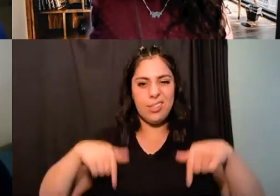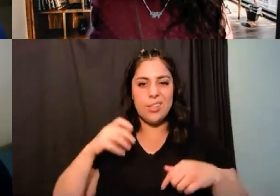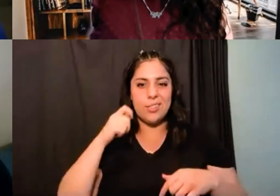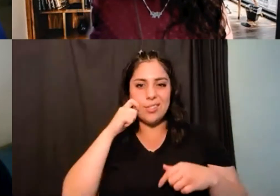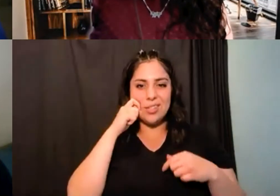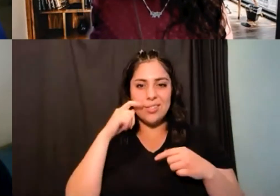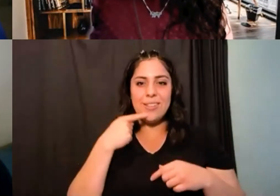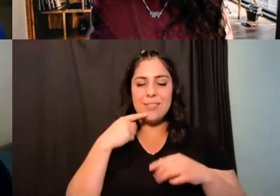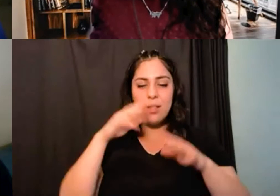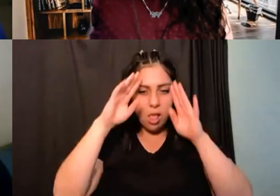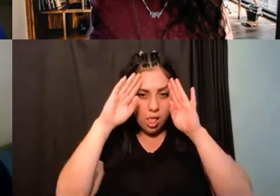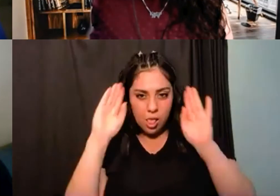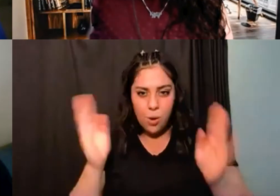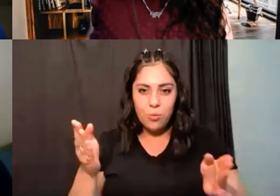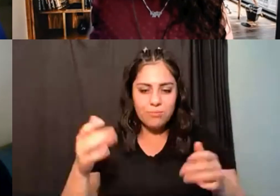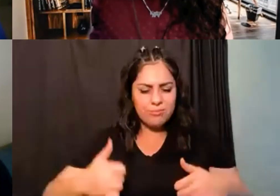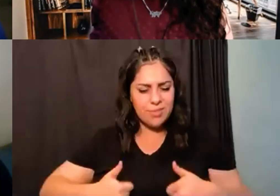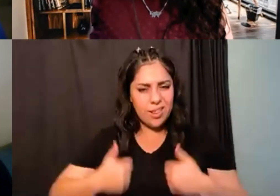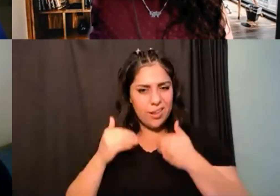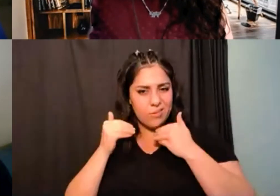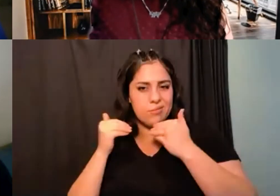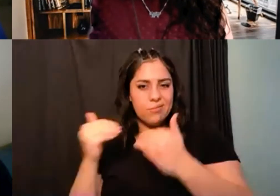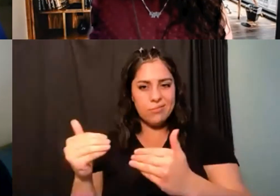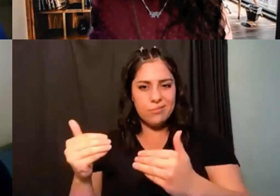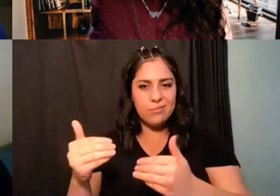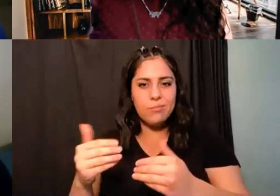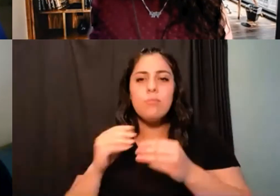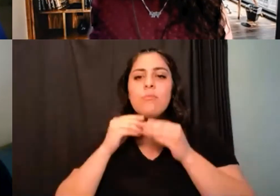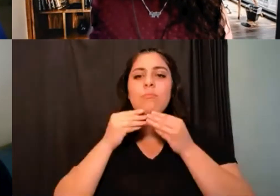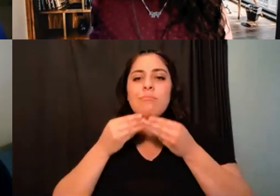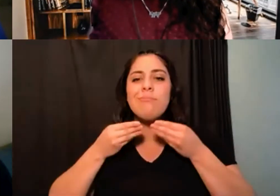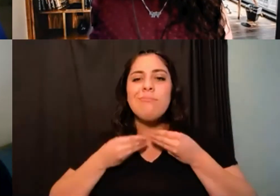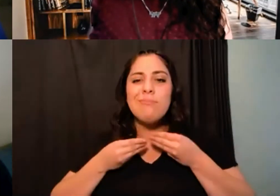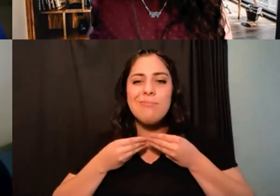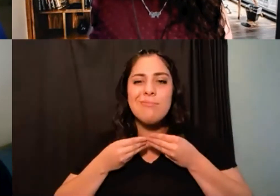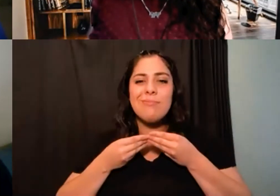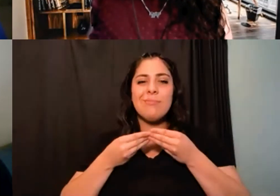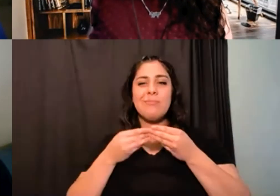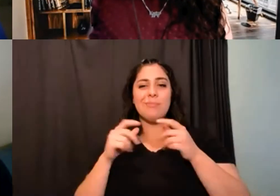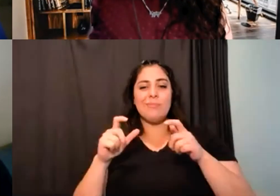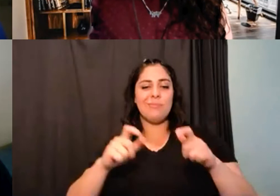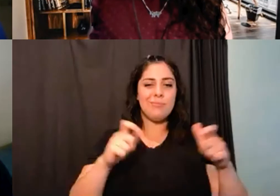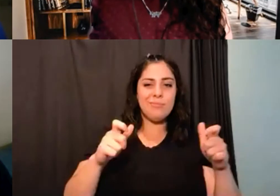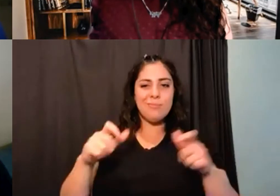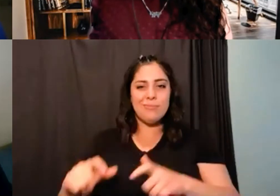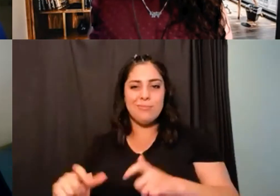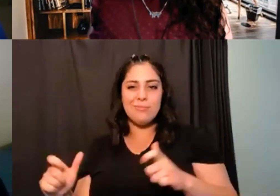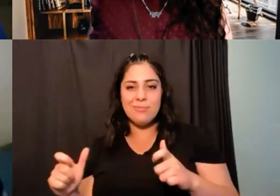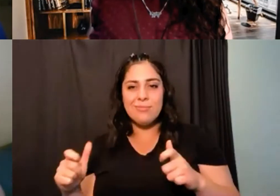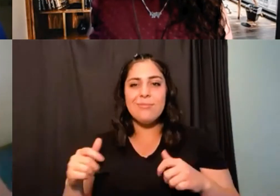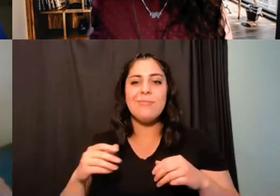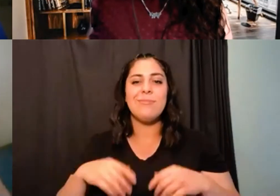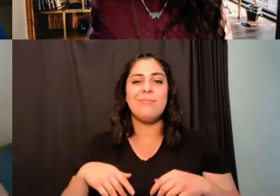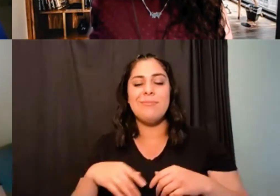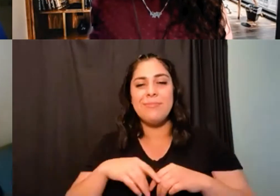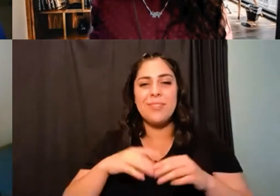hello, live big girl. From double chins to extended calves and shins, sanctified